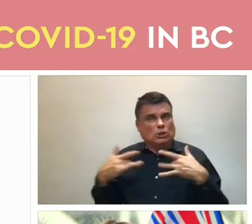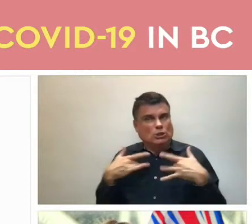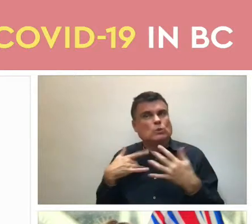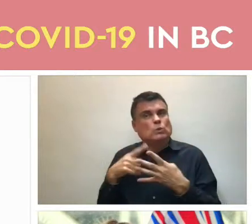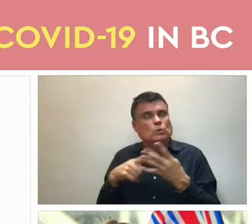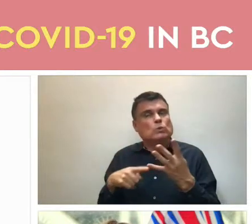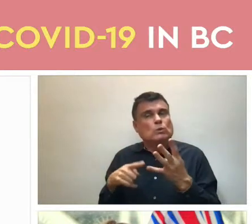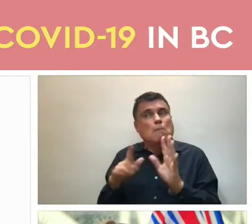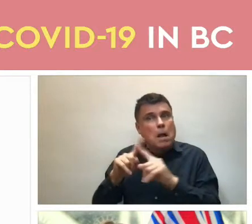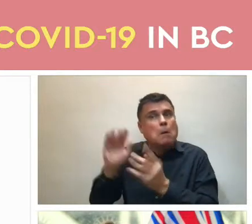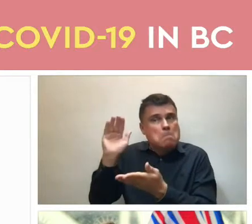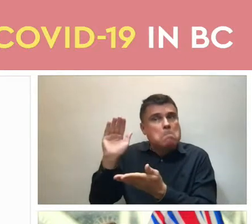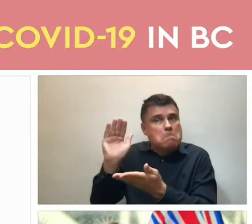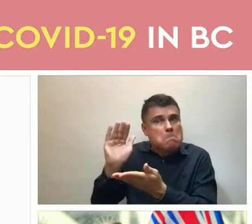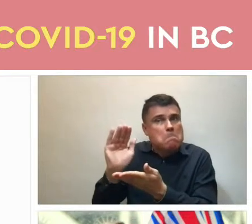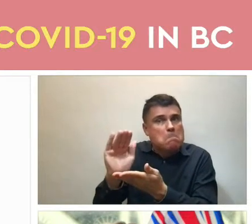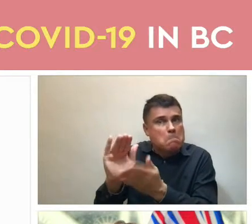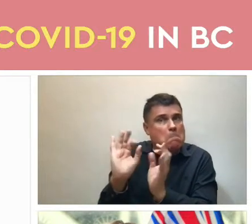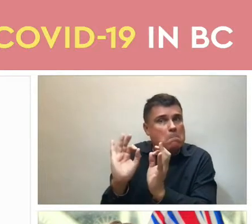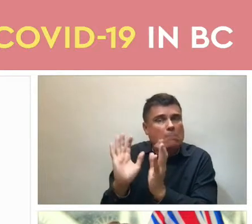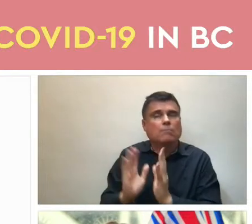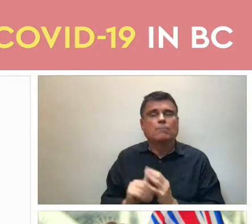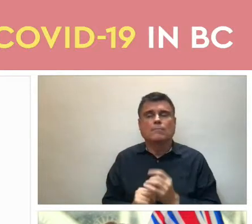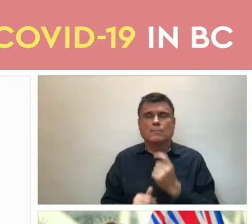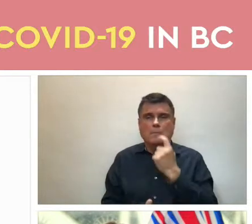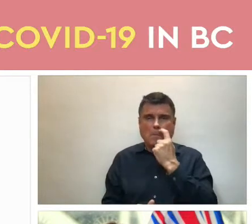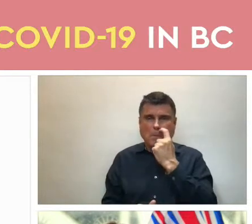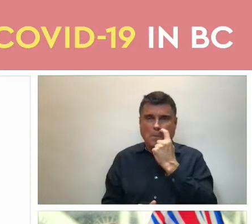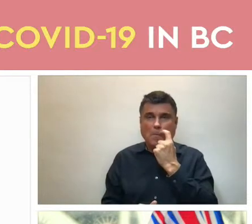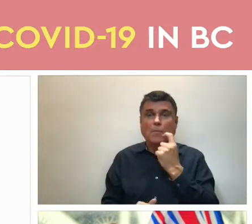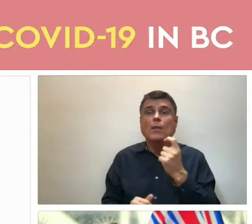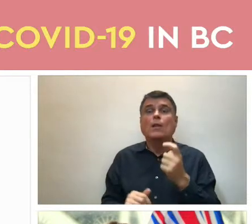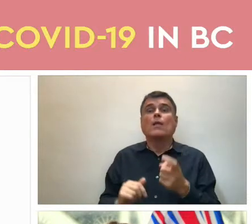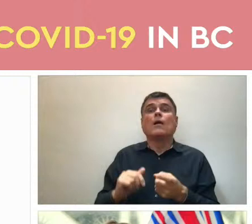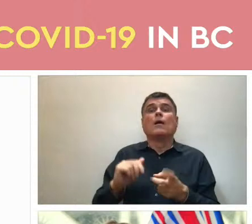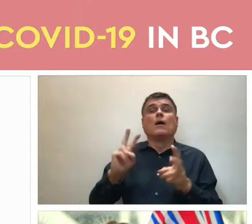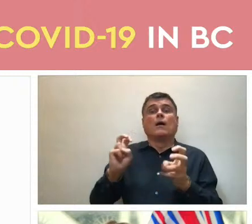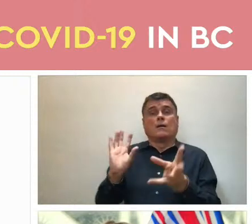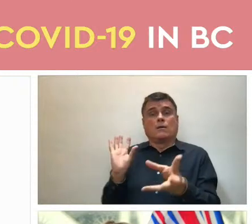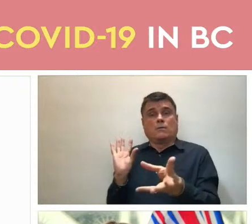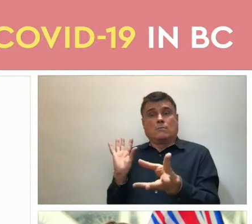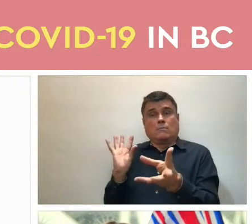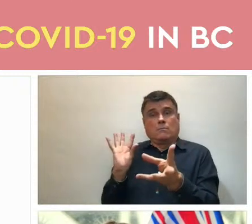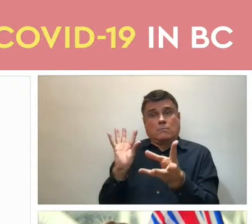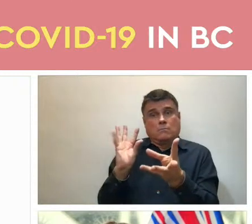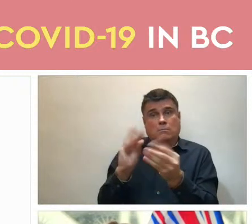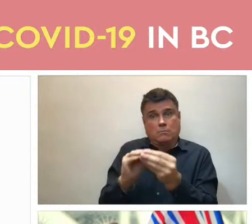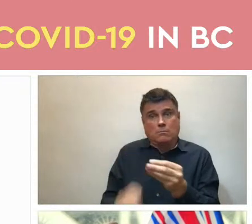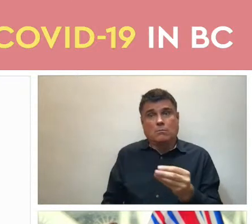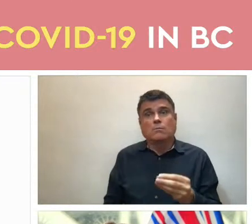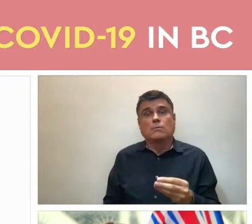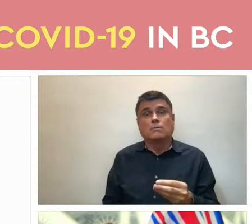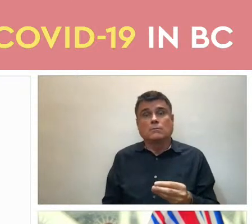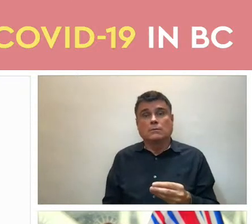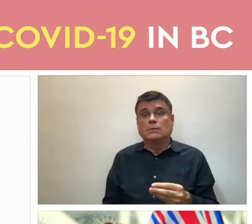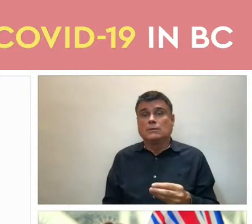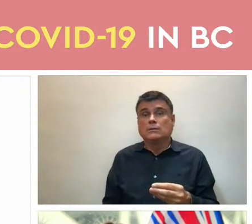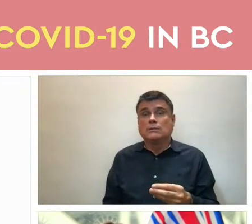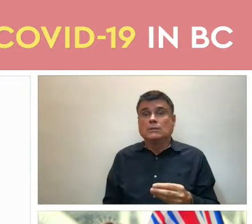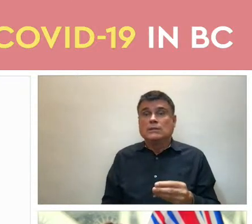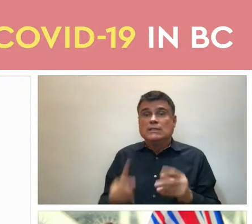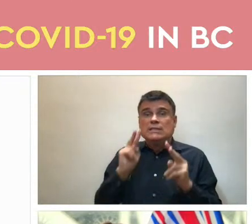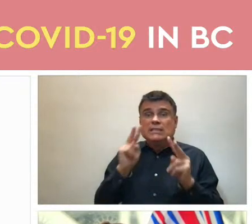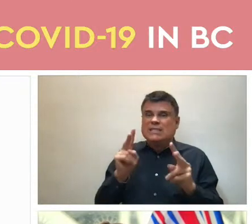there are no parts of the province that have escaped this virus, and that is what we are seeing now, that the virus is in